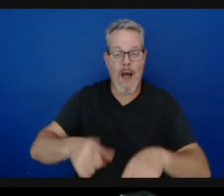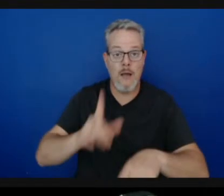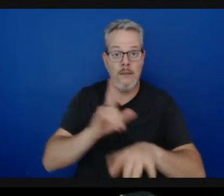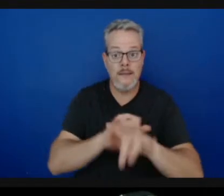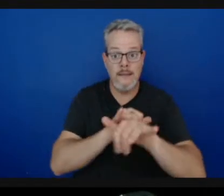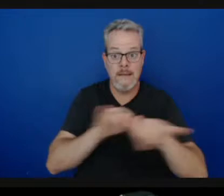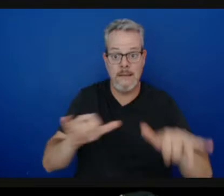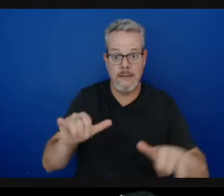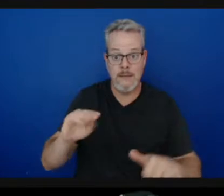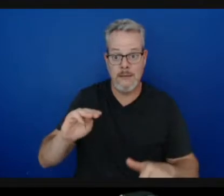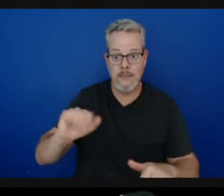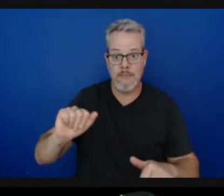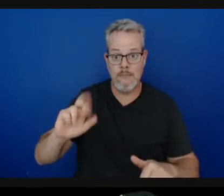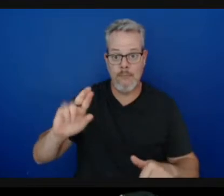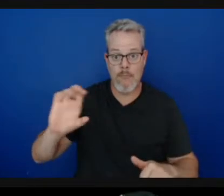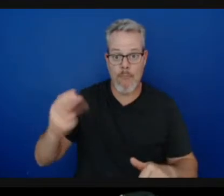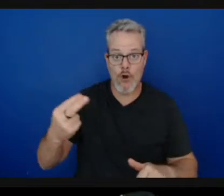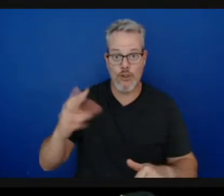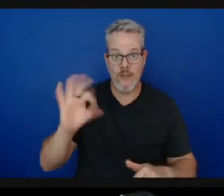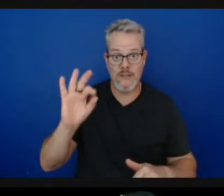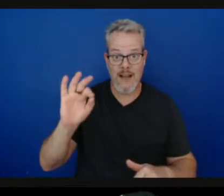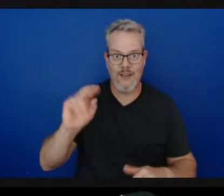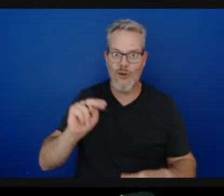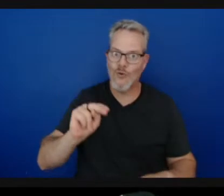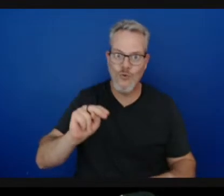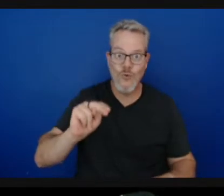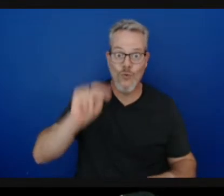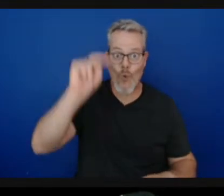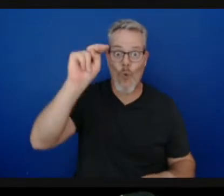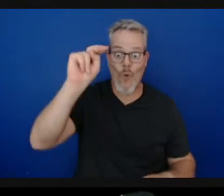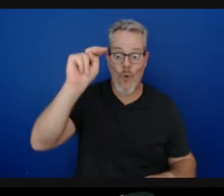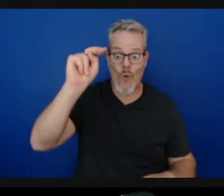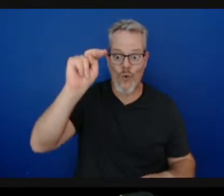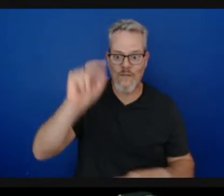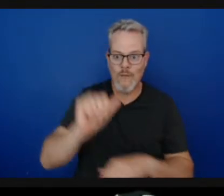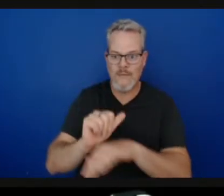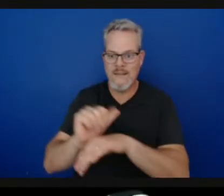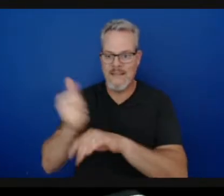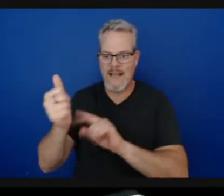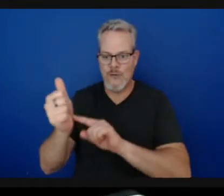9th, at the north end of the island, 10 a.m. to 1 p.m.